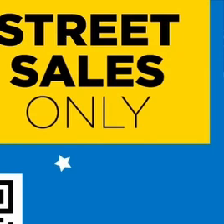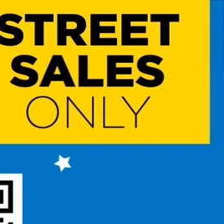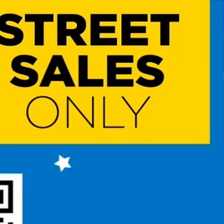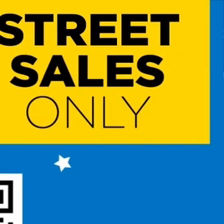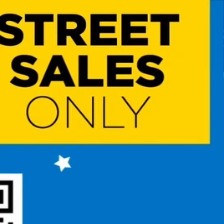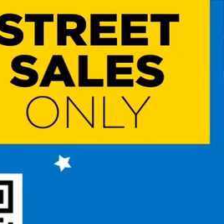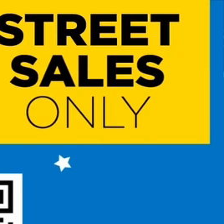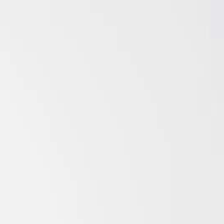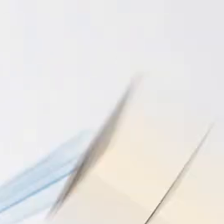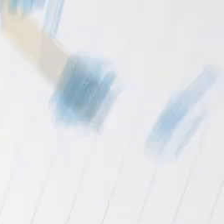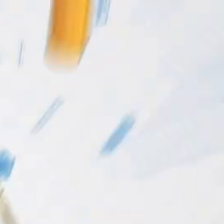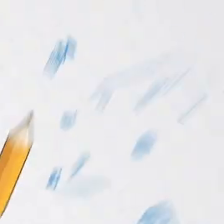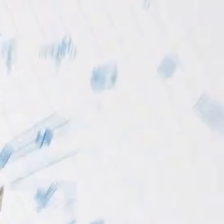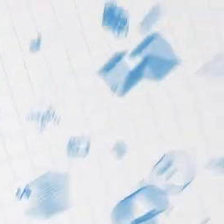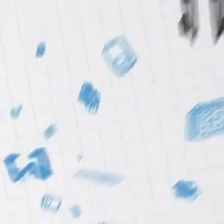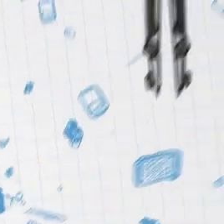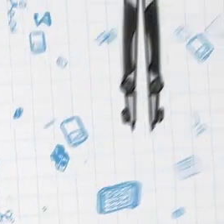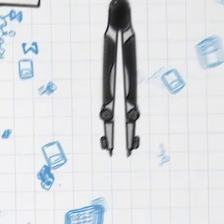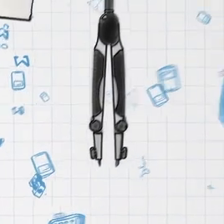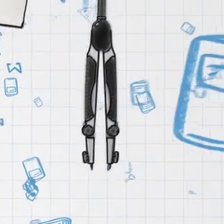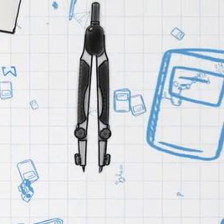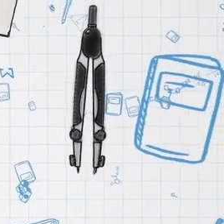Zoe and Zoshi.